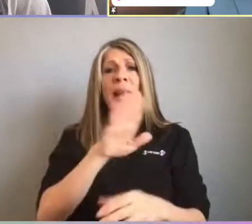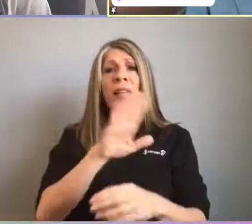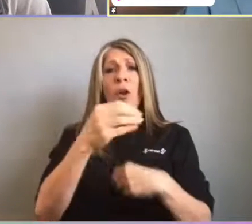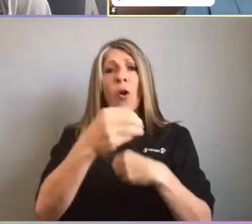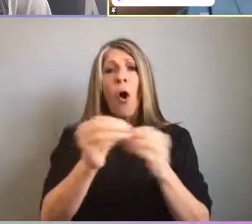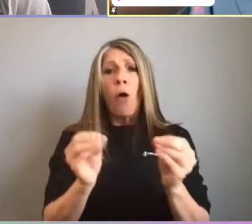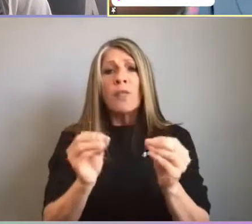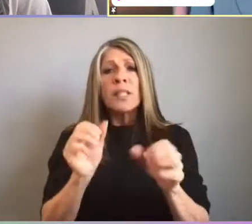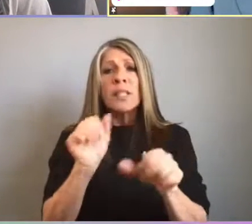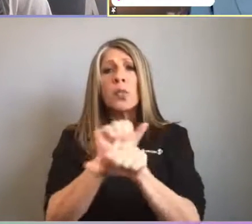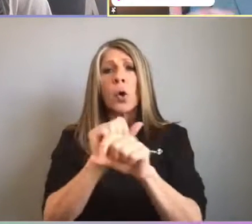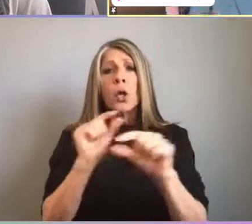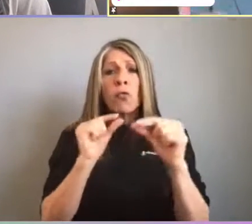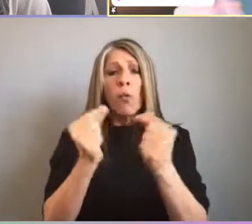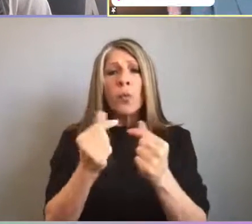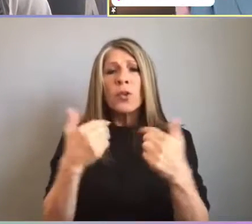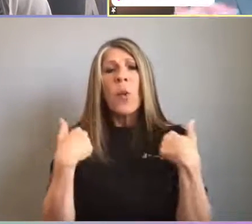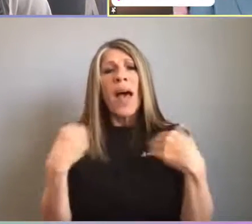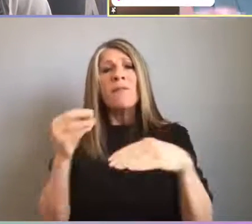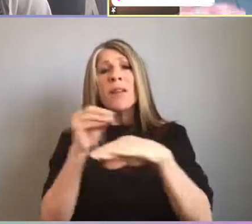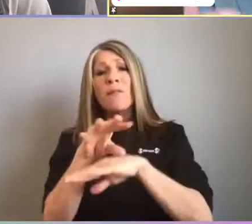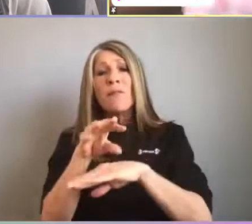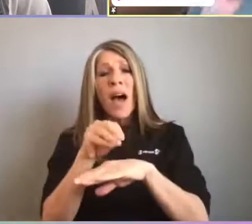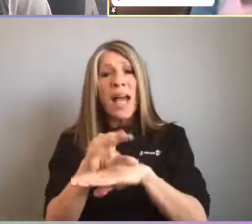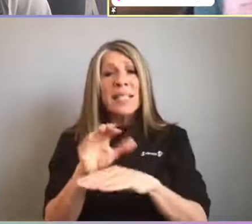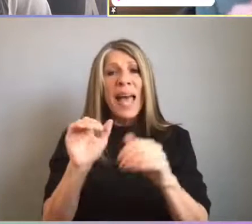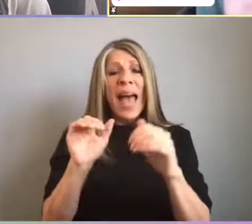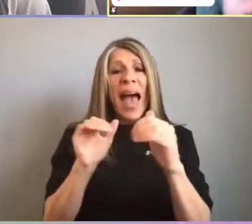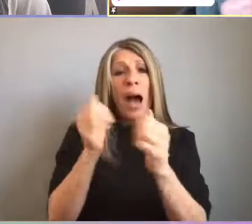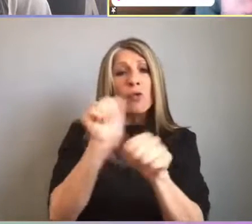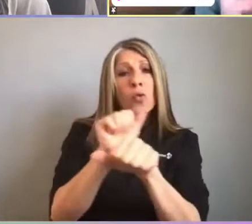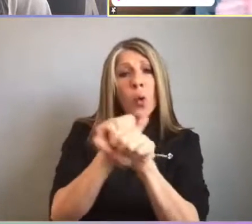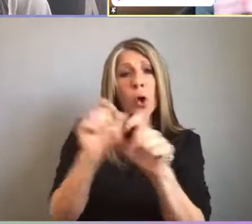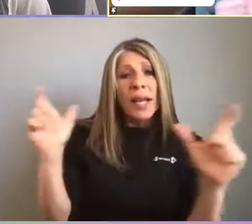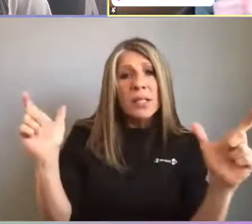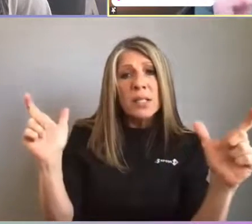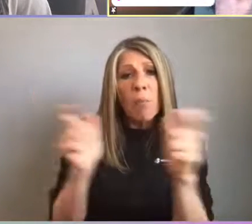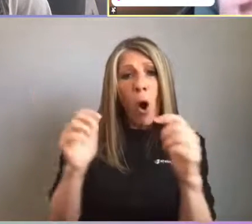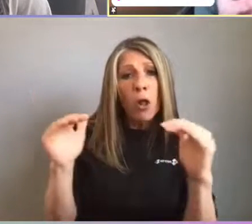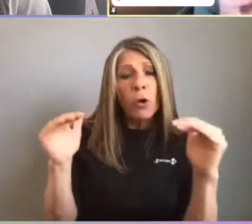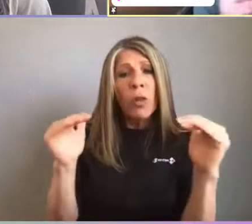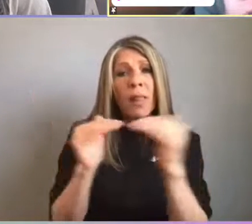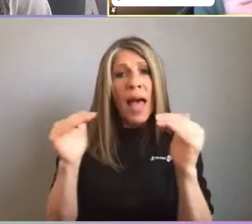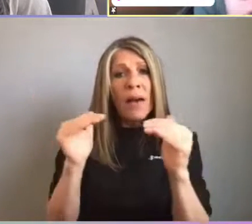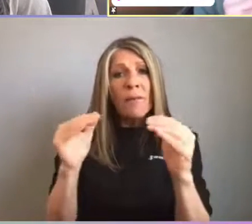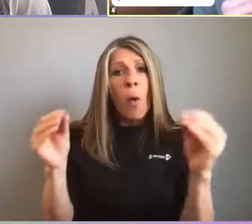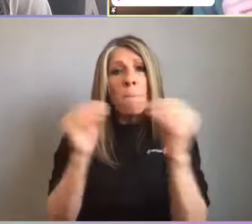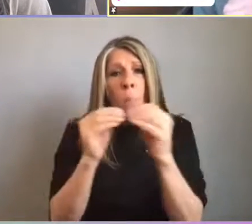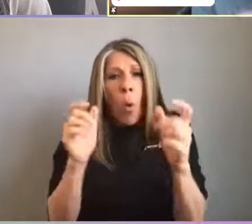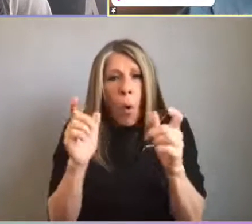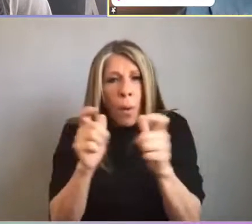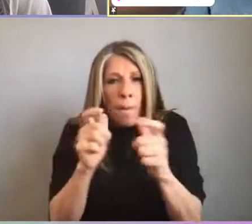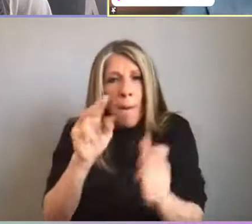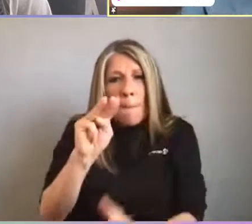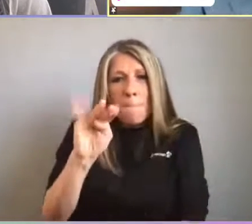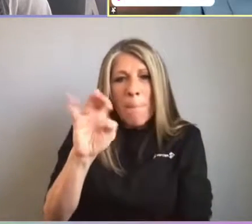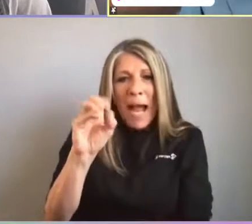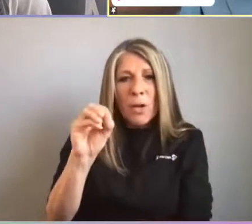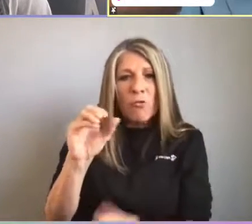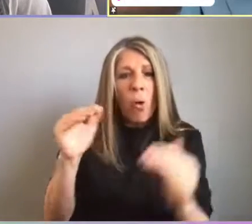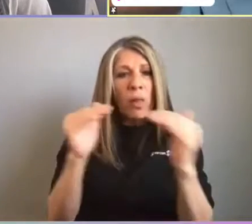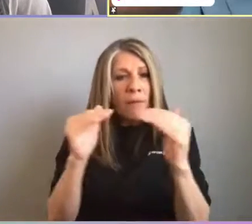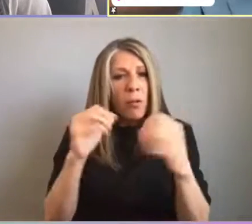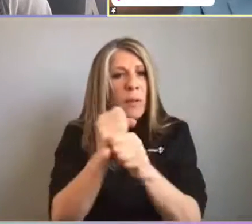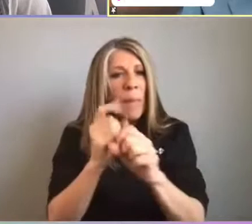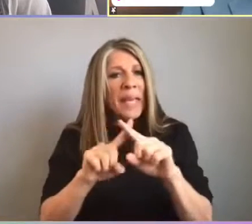office's working group. Do you have advice on how to work at a smaller level, more micro level, to make a difference?